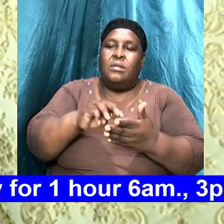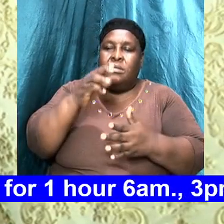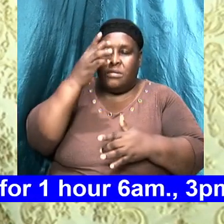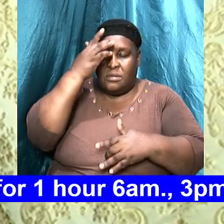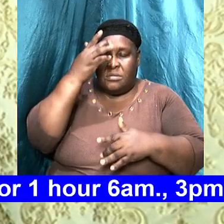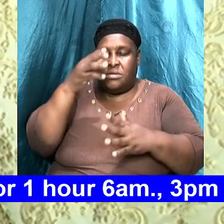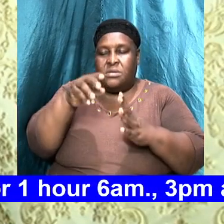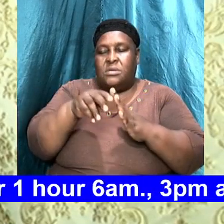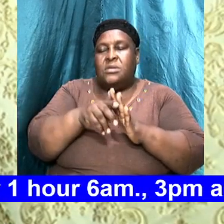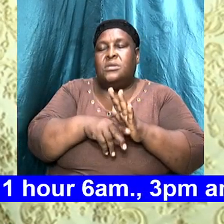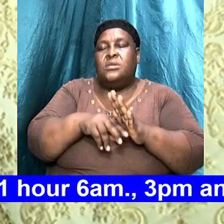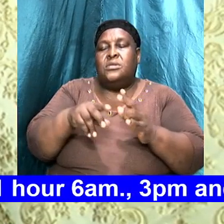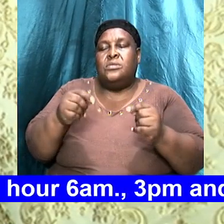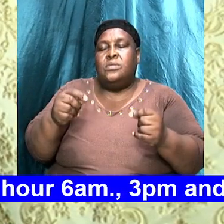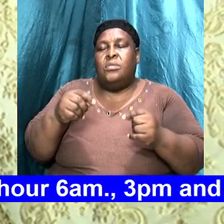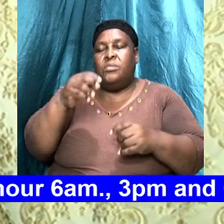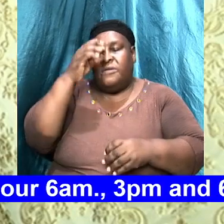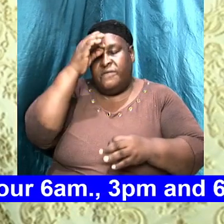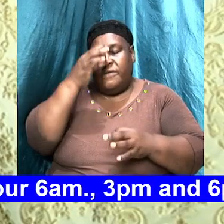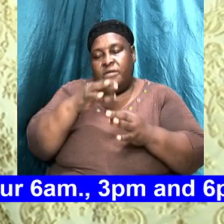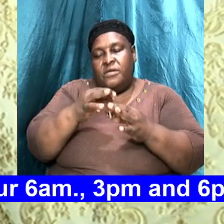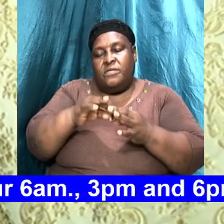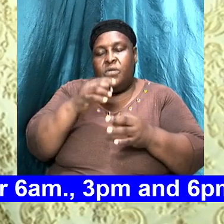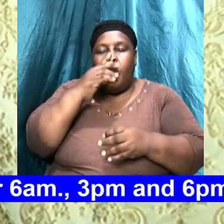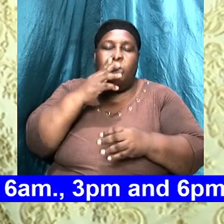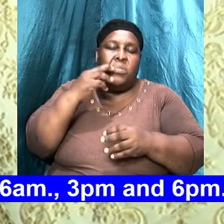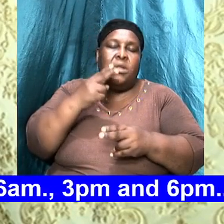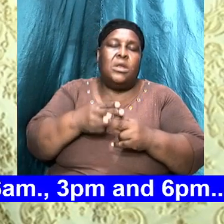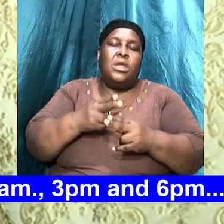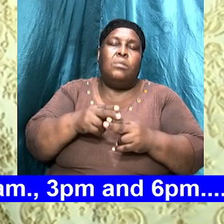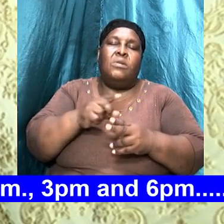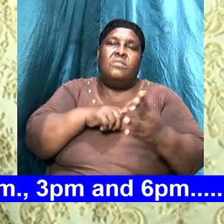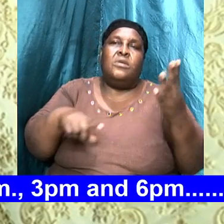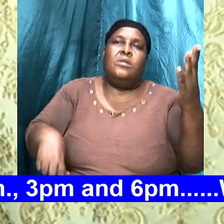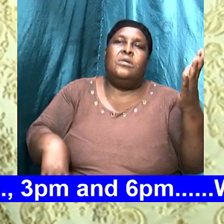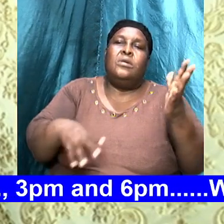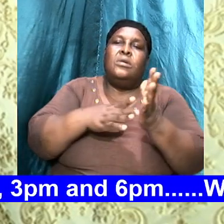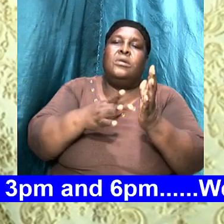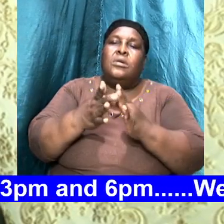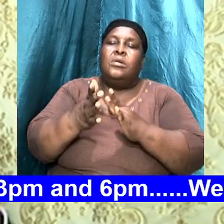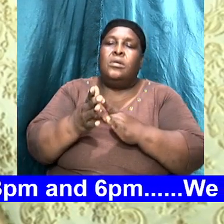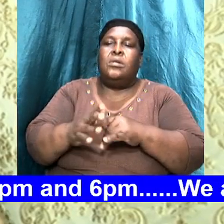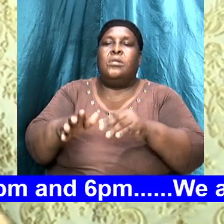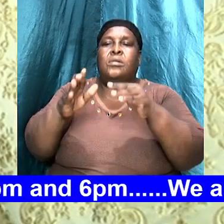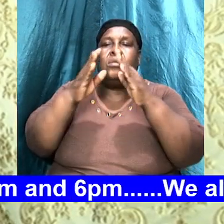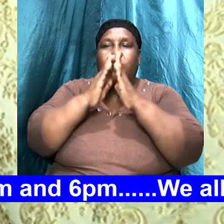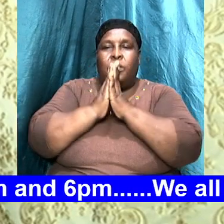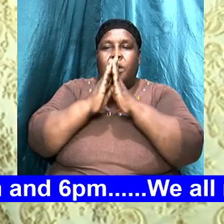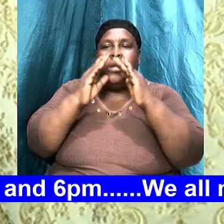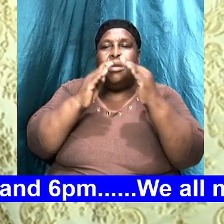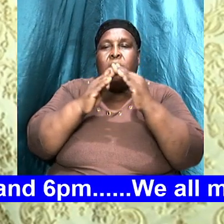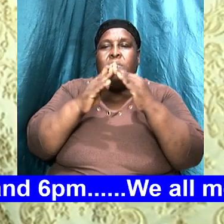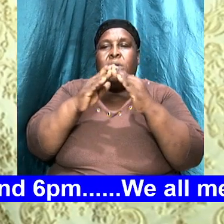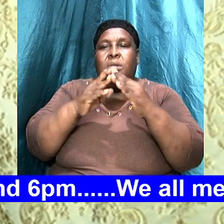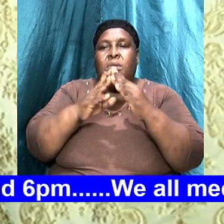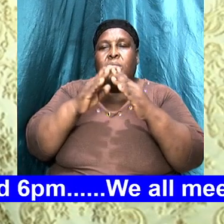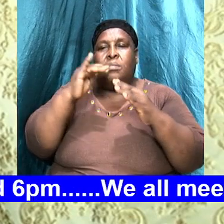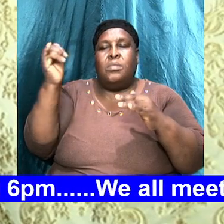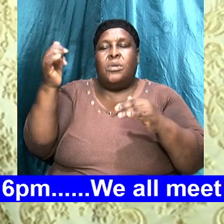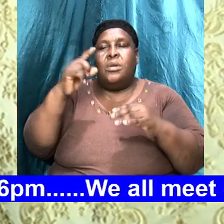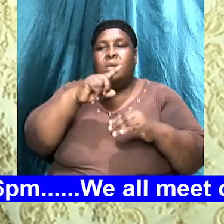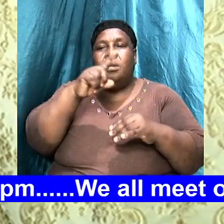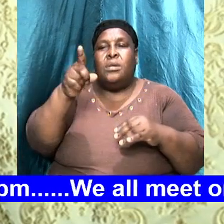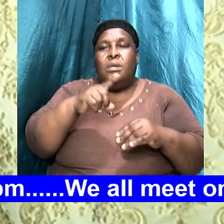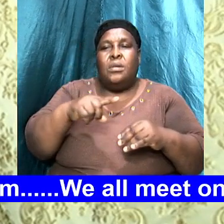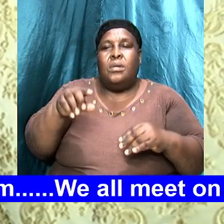just be faithful in the name of Jesus Christ God bless you you know the prayer meeting will be via Zoom and you know on